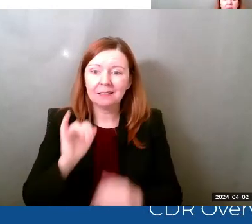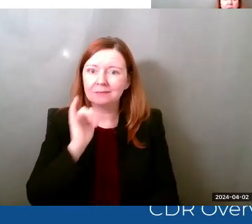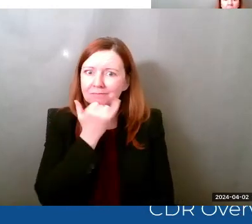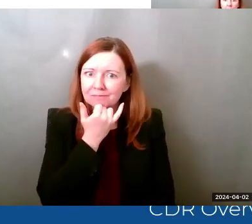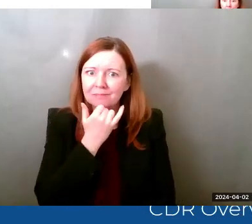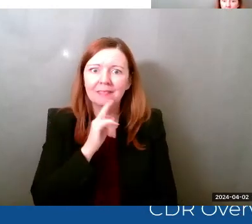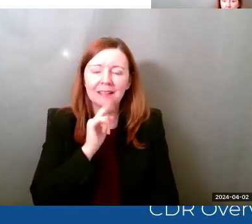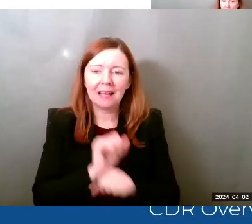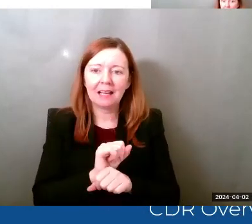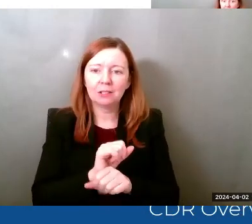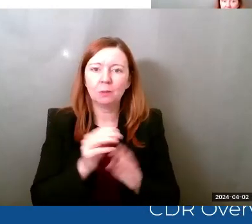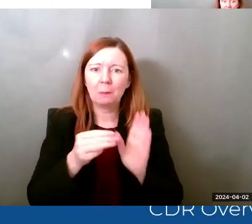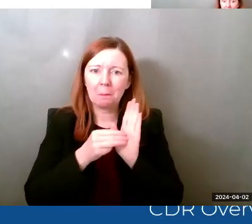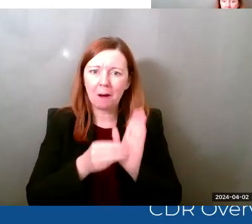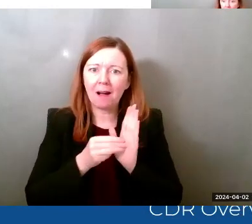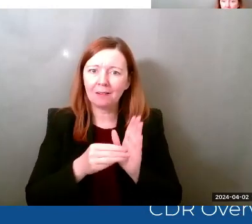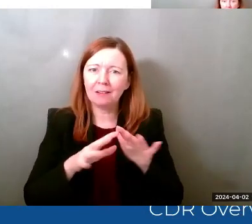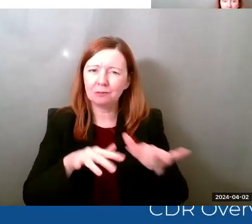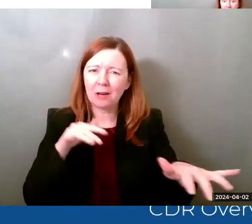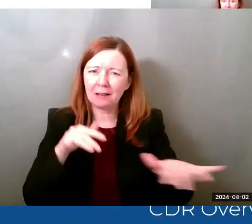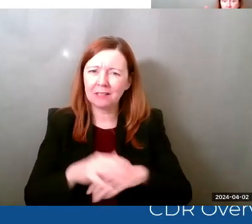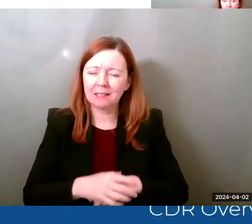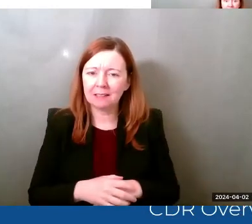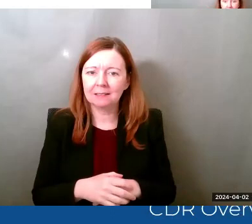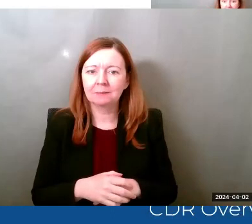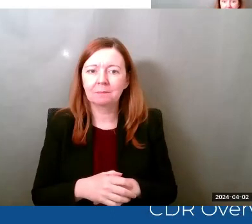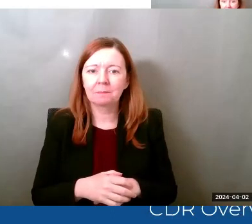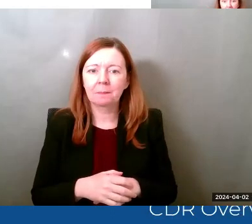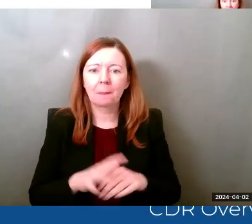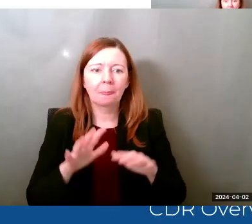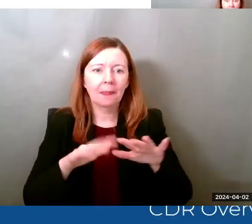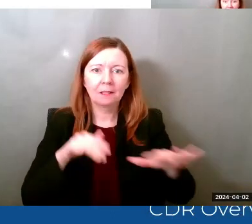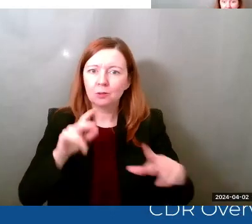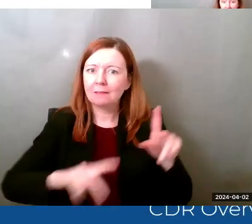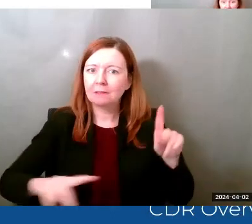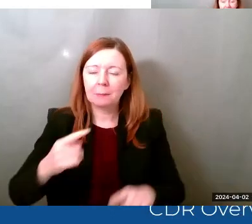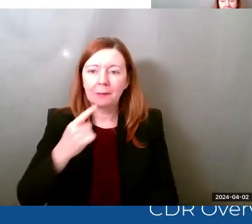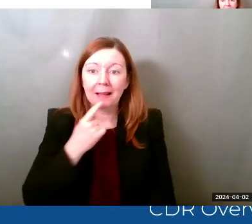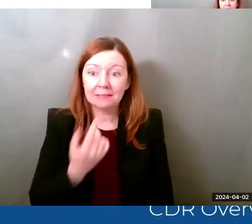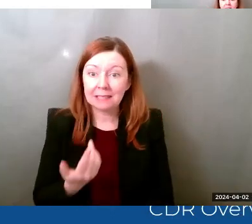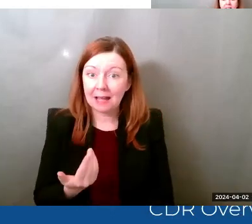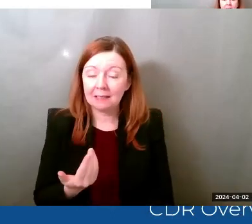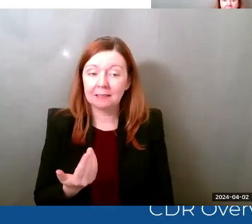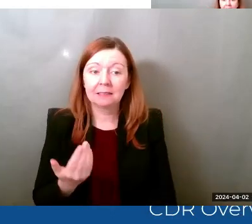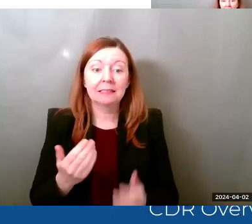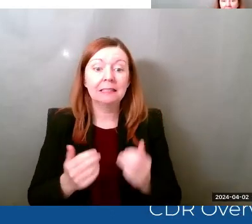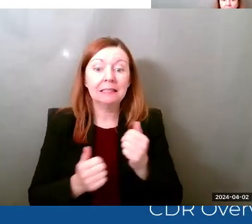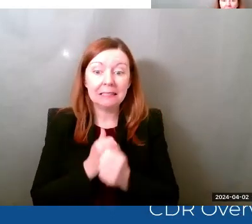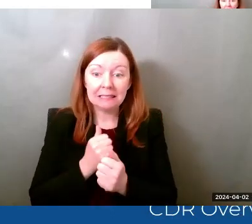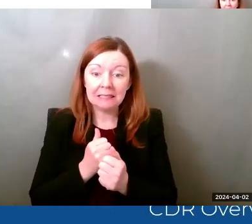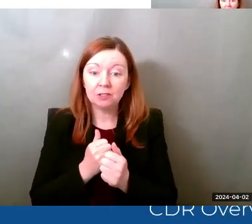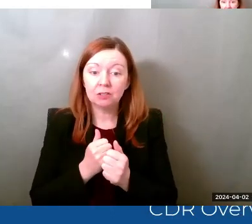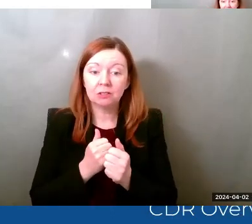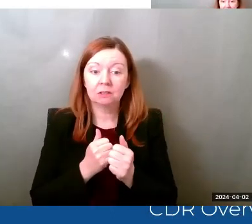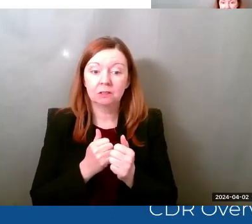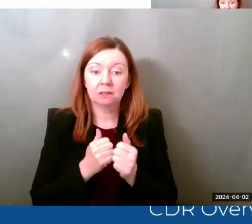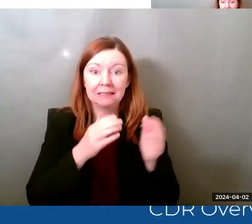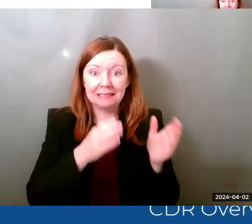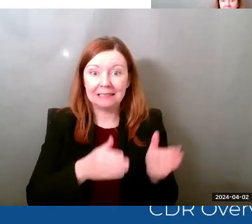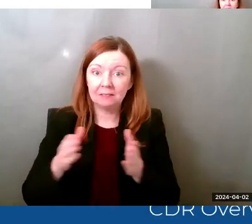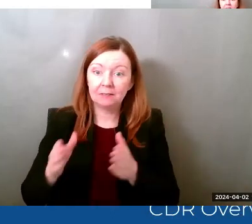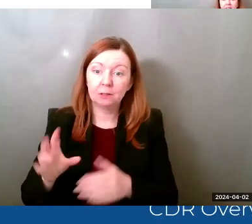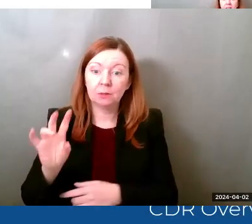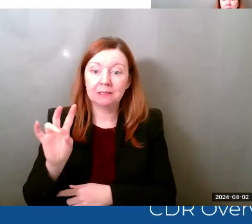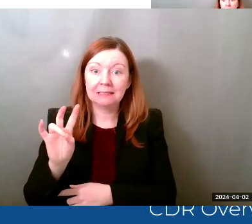actual model of traffic. The traffic people have said that each of the individual